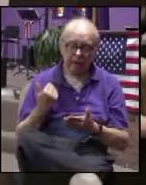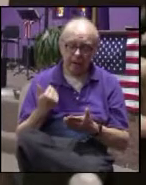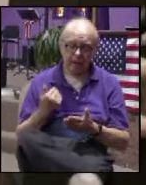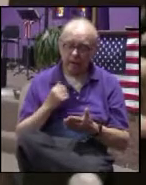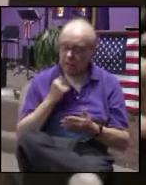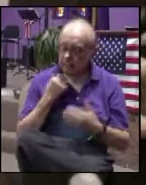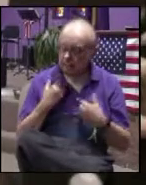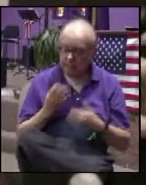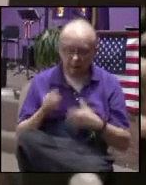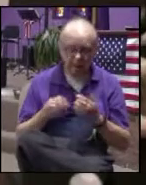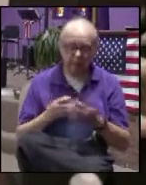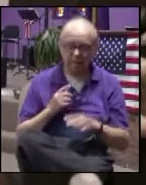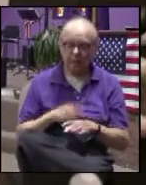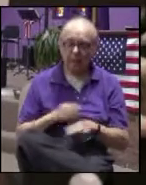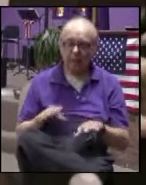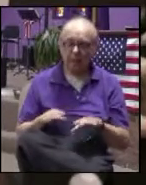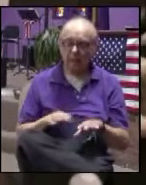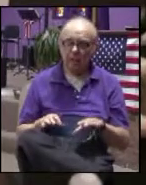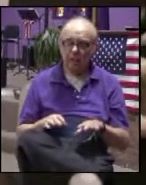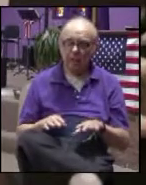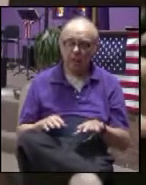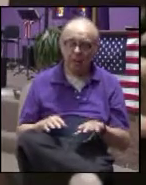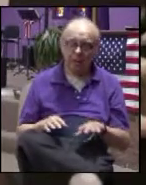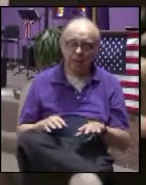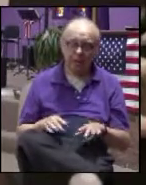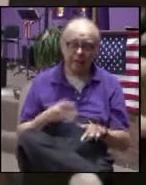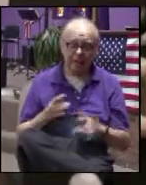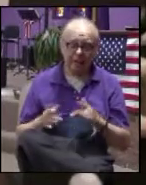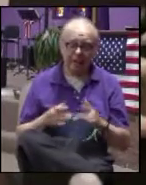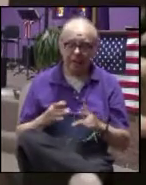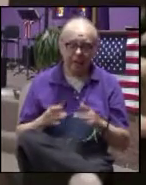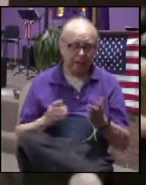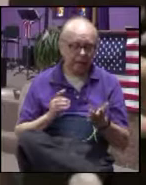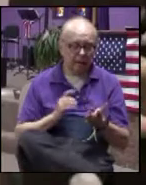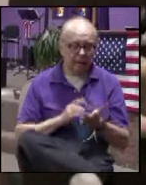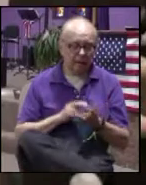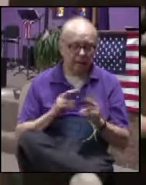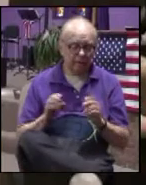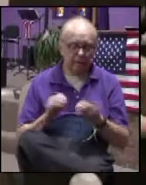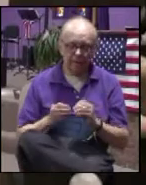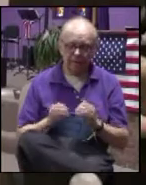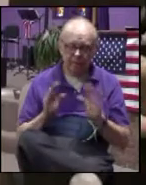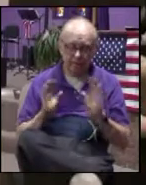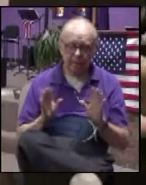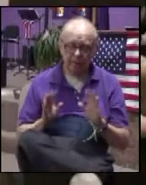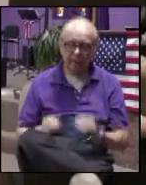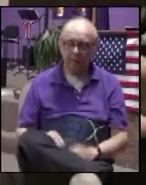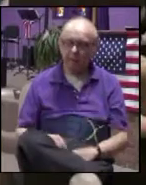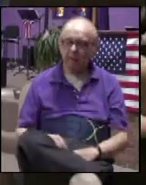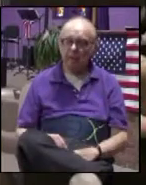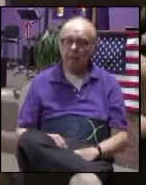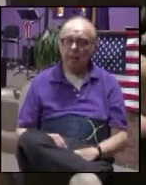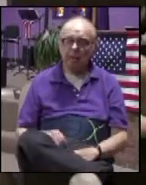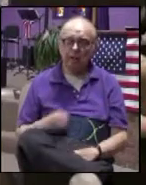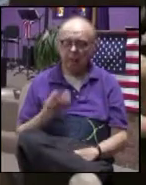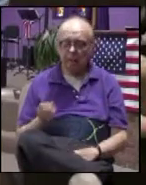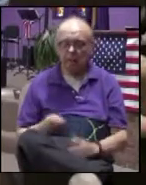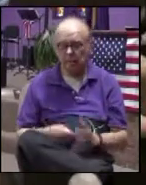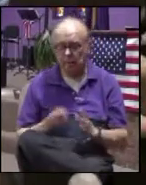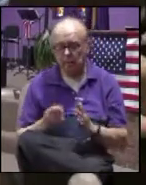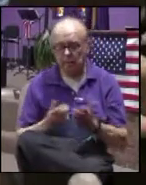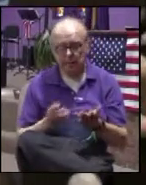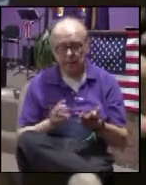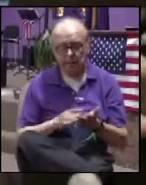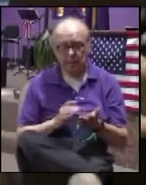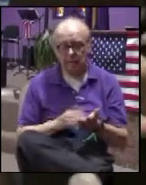all the time, doing well, doing excited. The doctor looks at my numbers, they're great, they're wonderful. He says, okay, we can get rid of this medication.